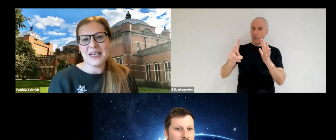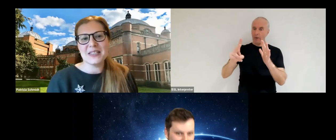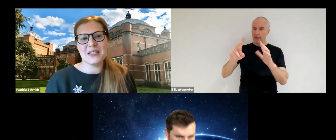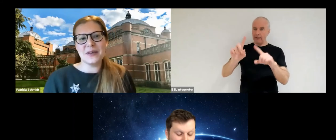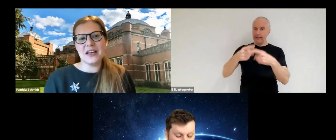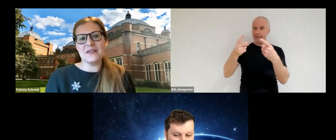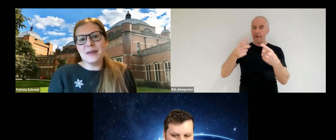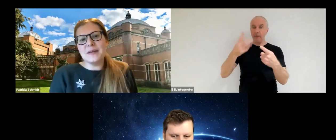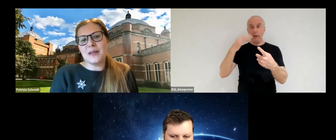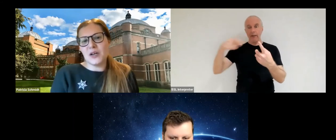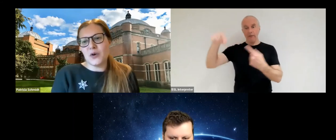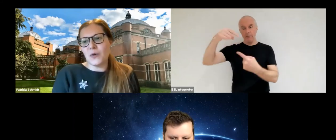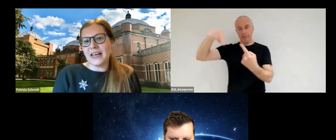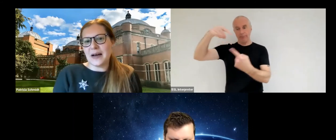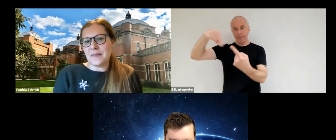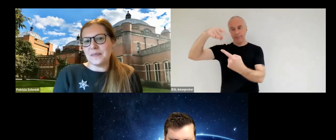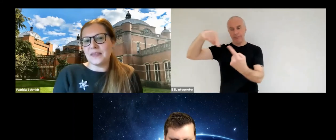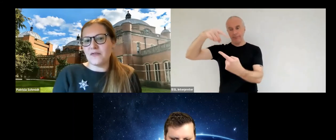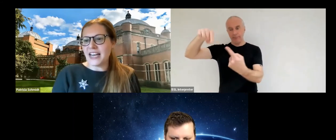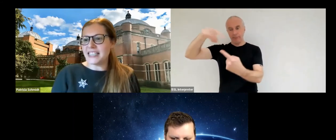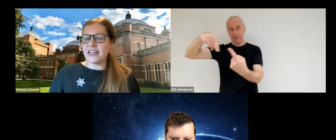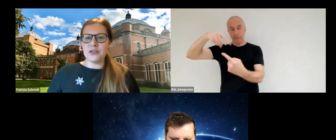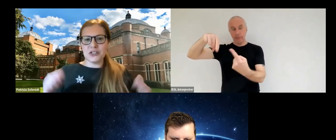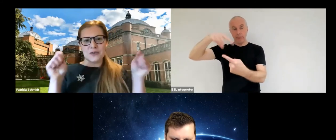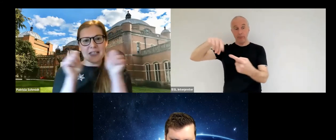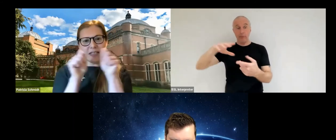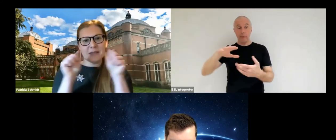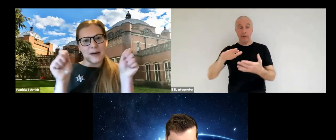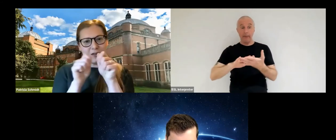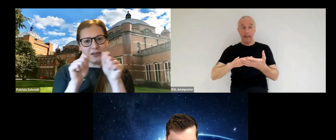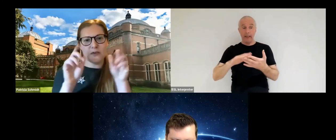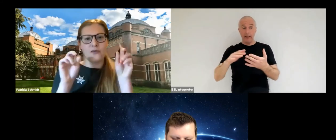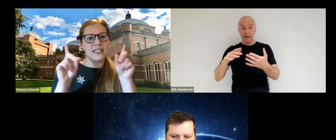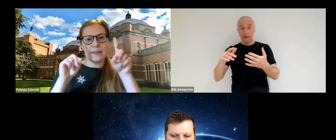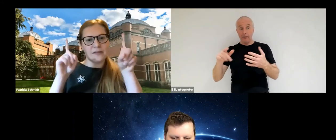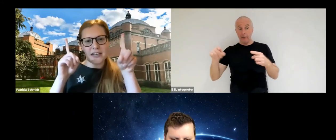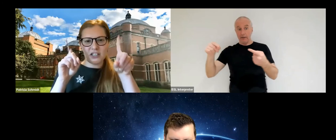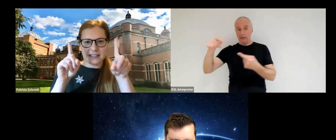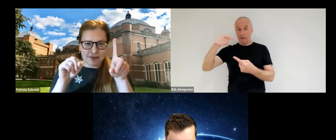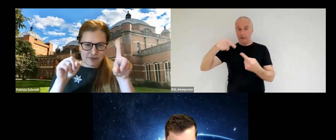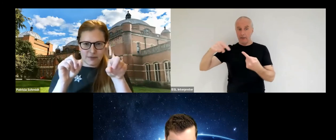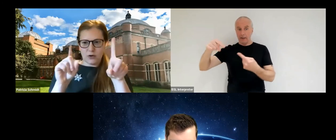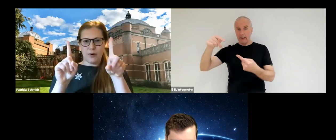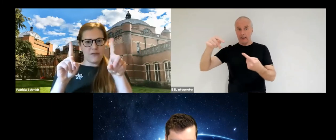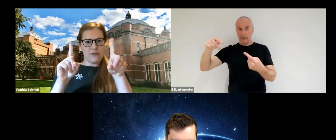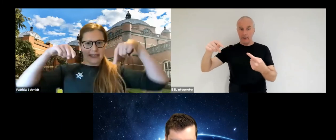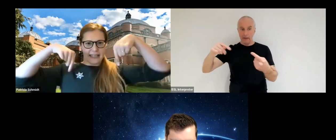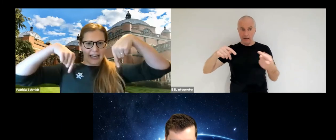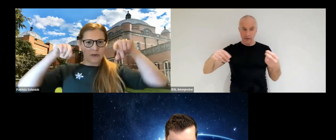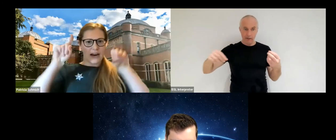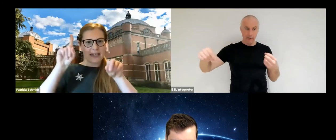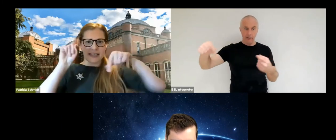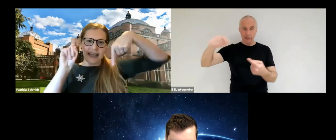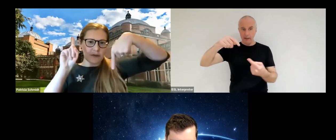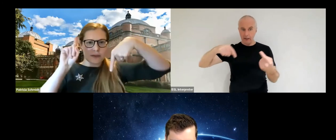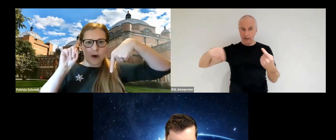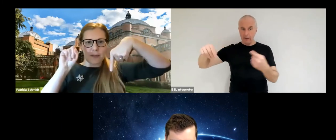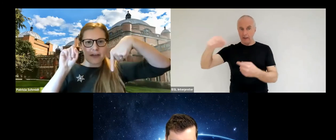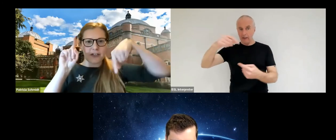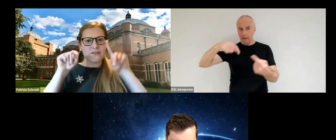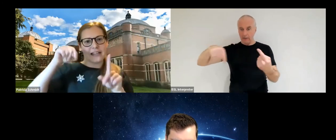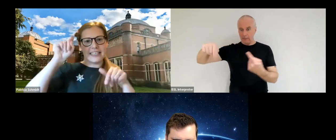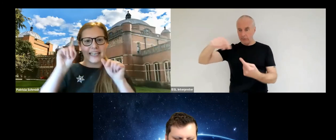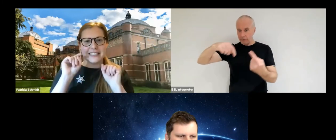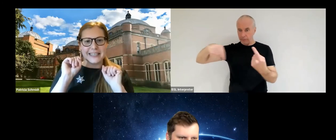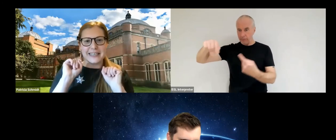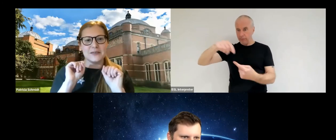hole. So when you have spinning black hole, the rate at which you're in spiral, so for example, if they're just, you know, perfectly aligned or anti-aligned or some